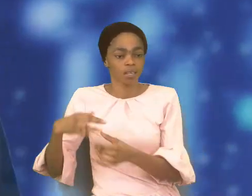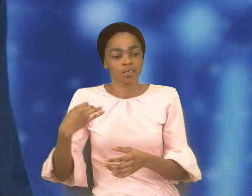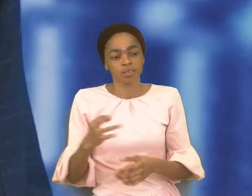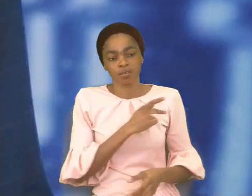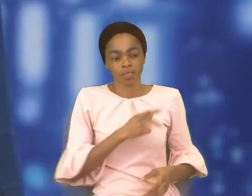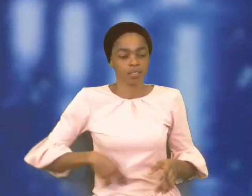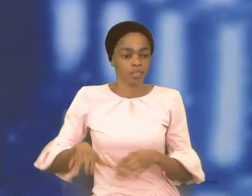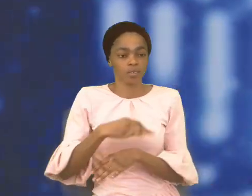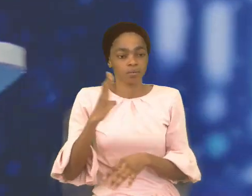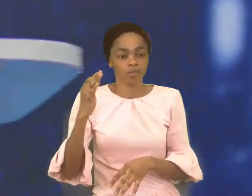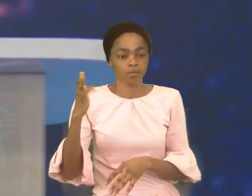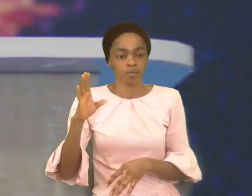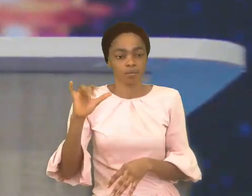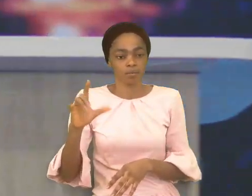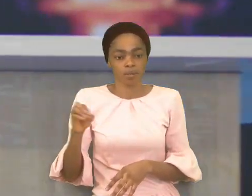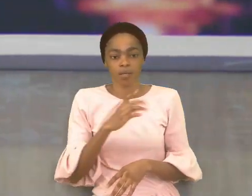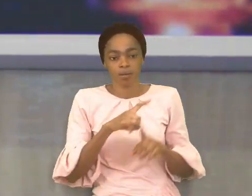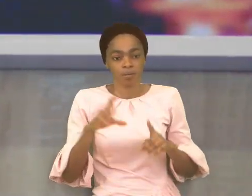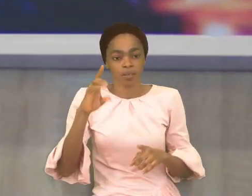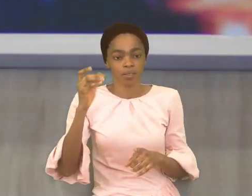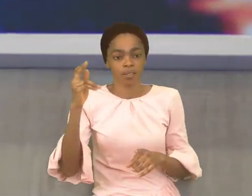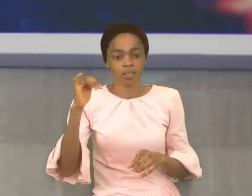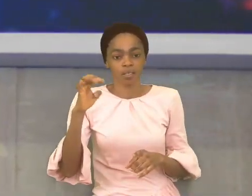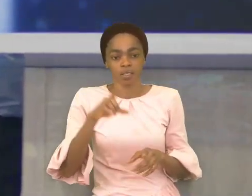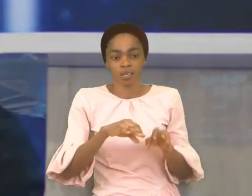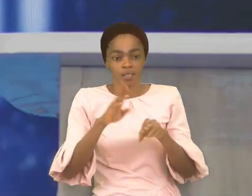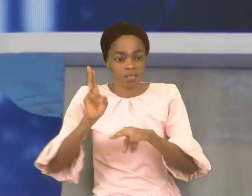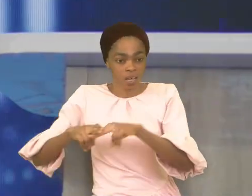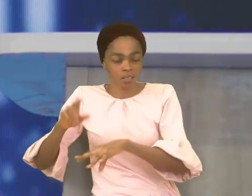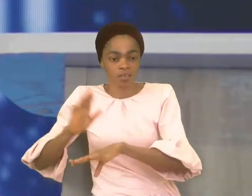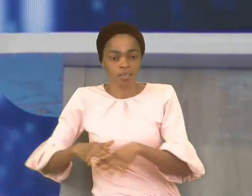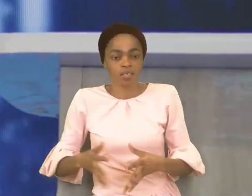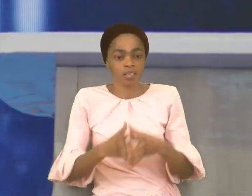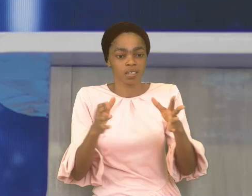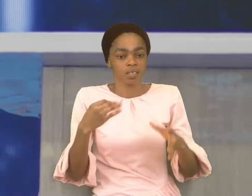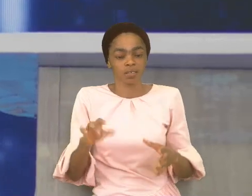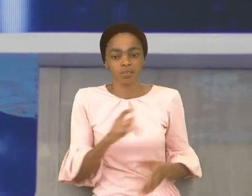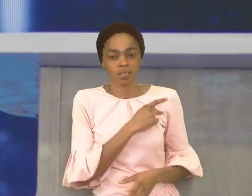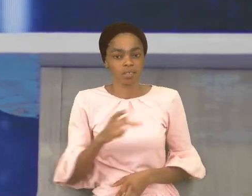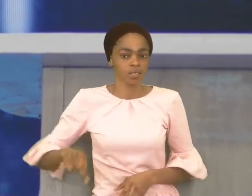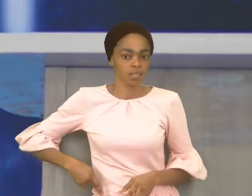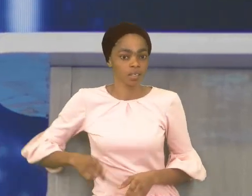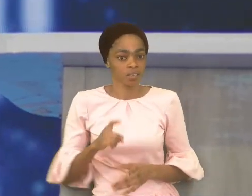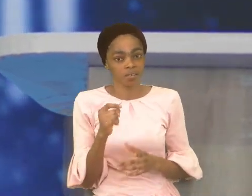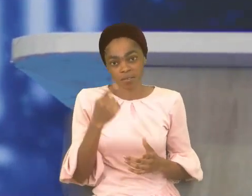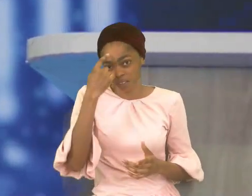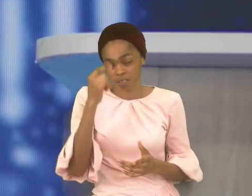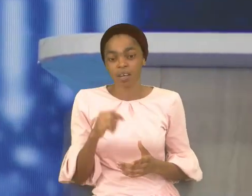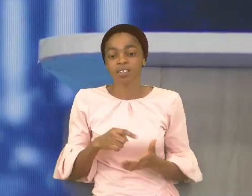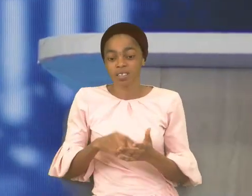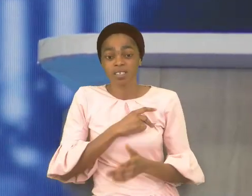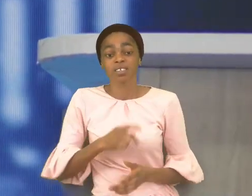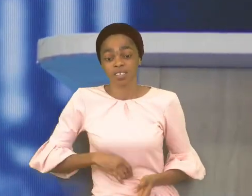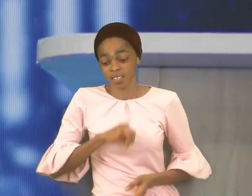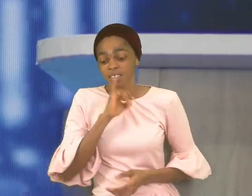the man was now a believer, and the man now understands there's a God in heaven